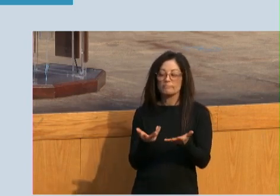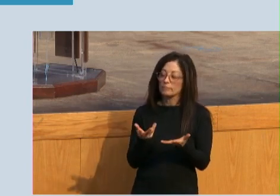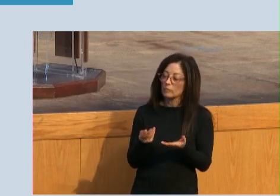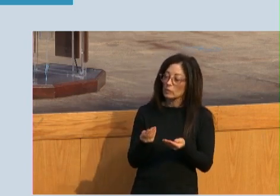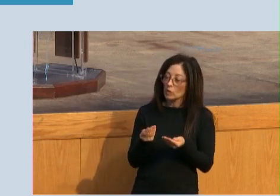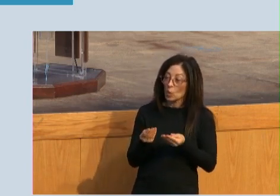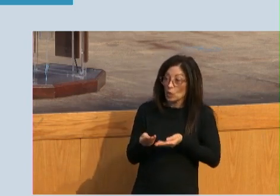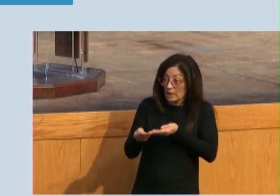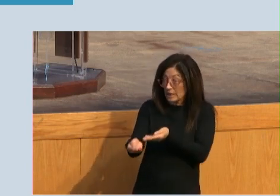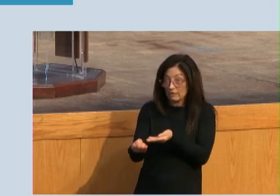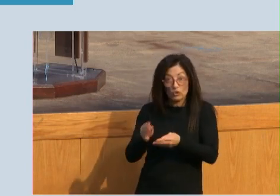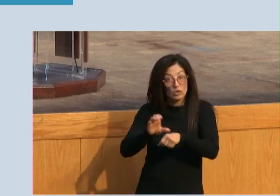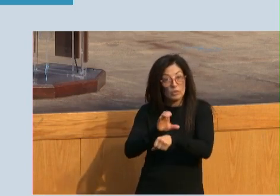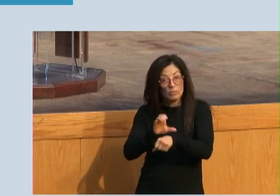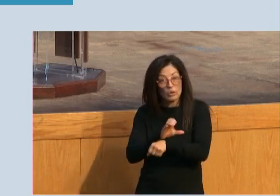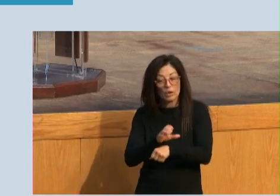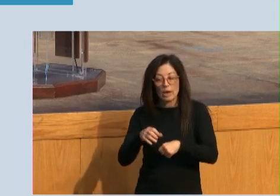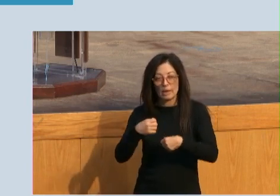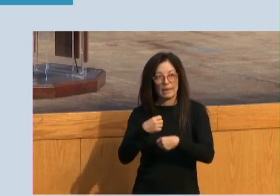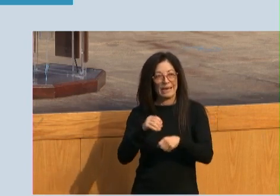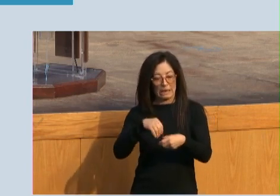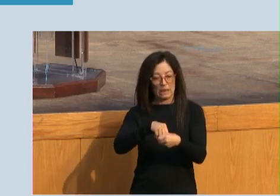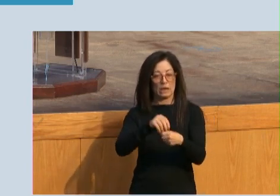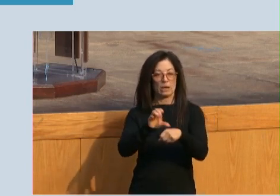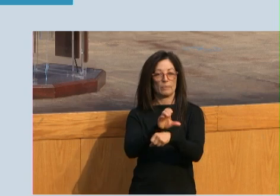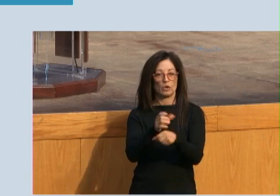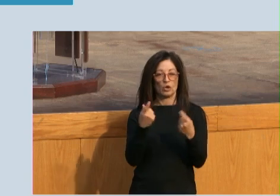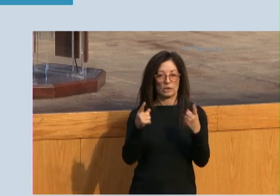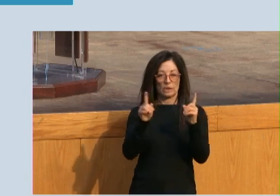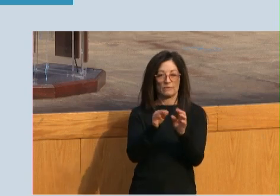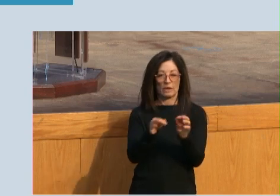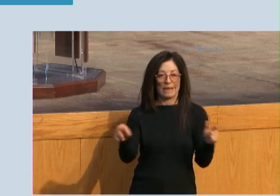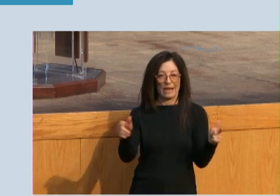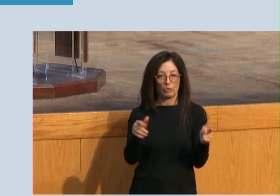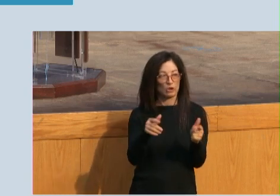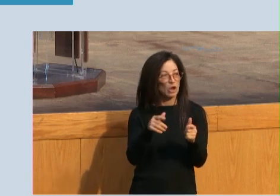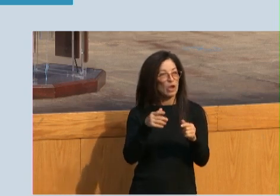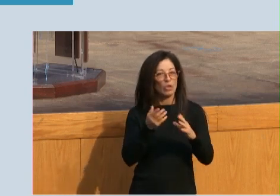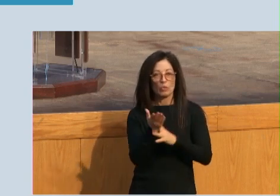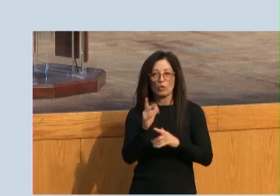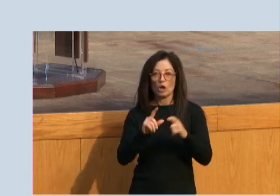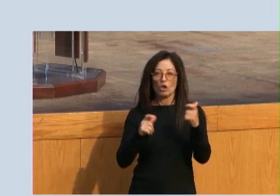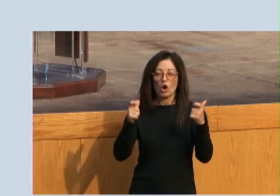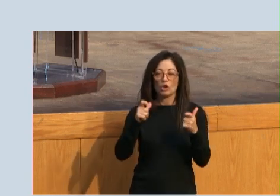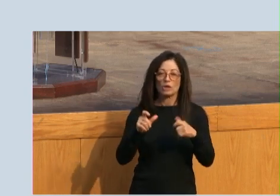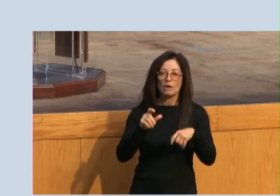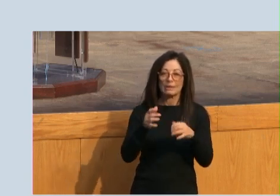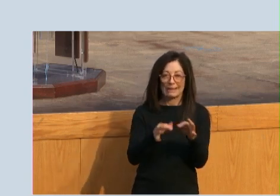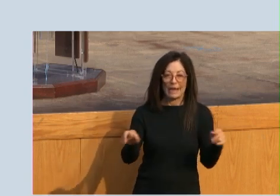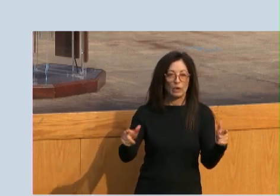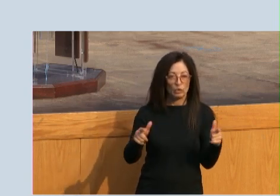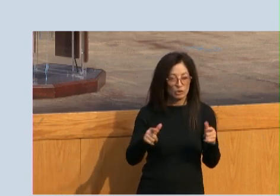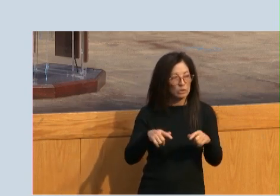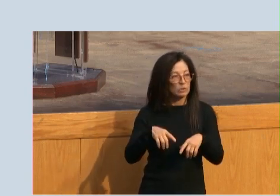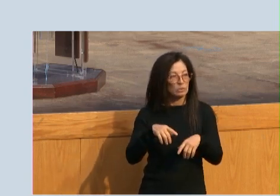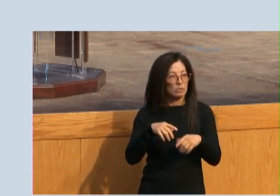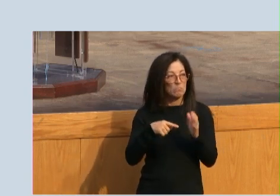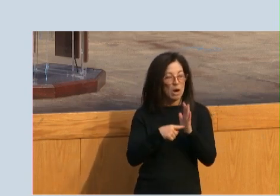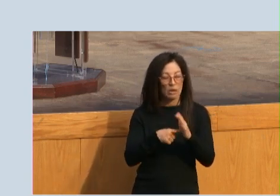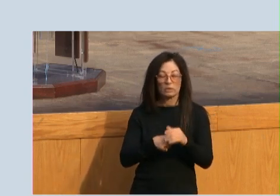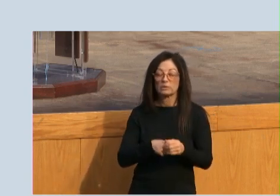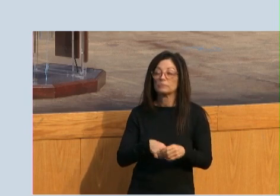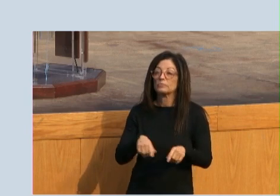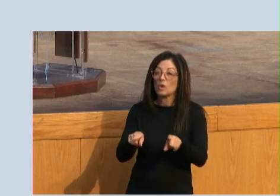it to the computer in a computer accessible language through those large language models. At the same